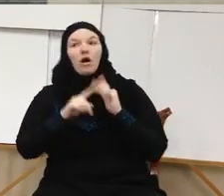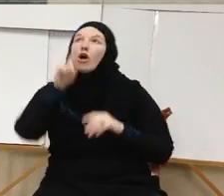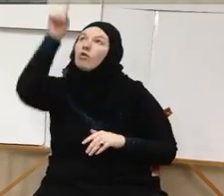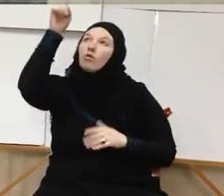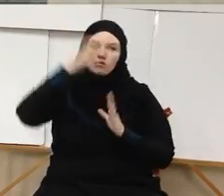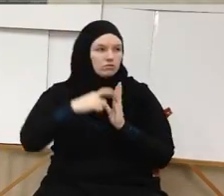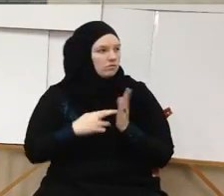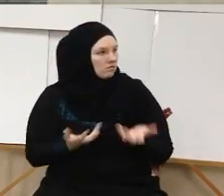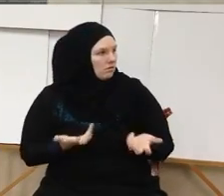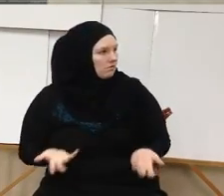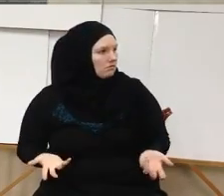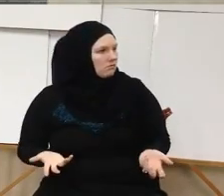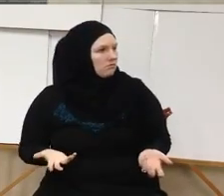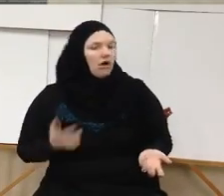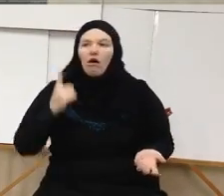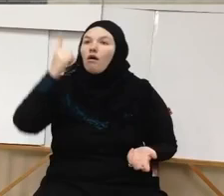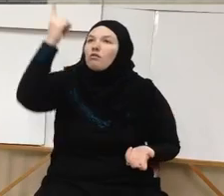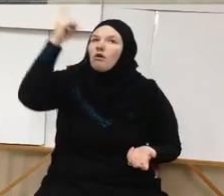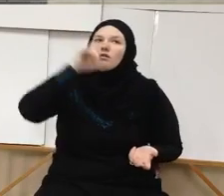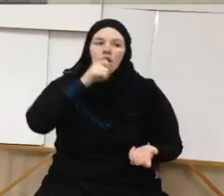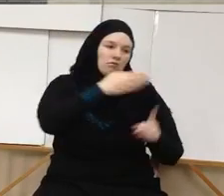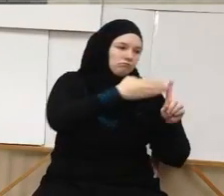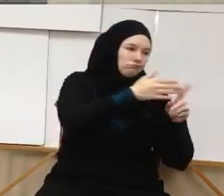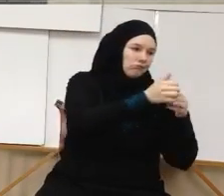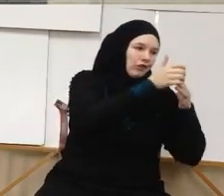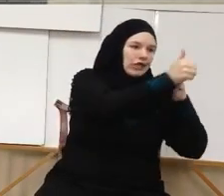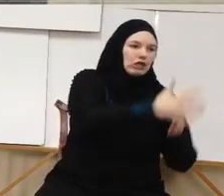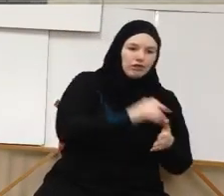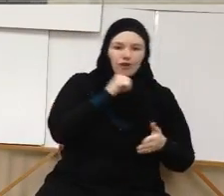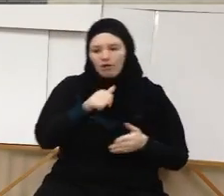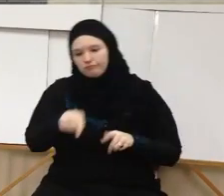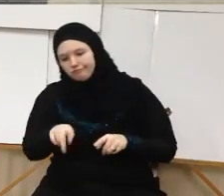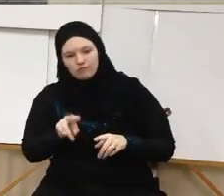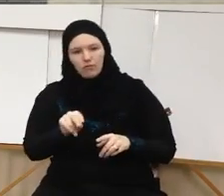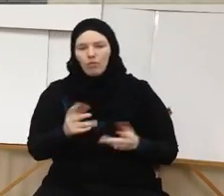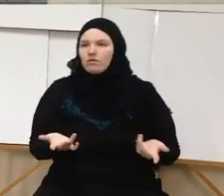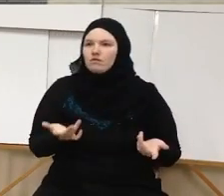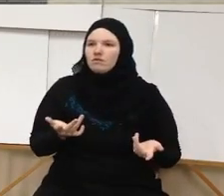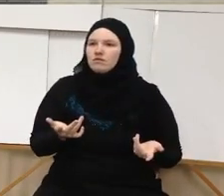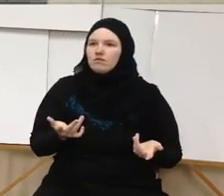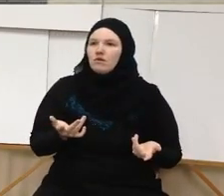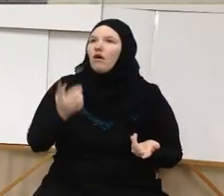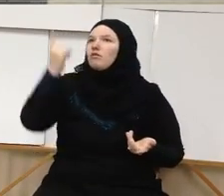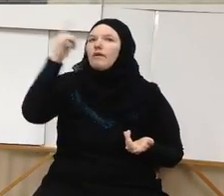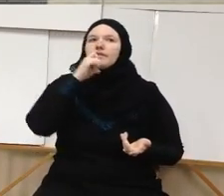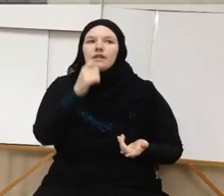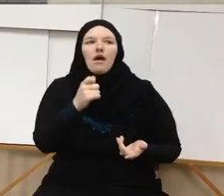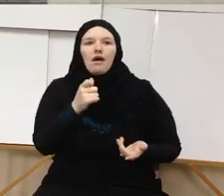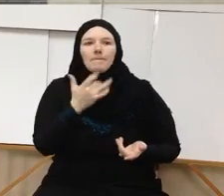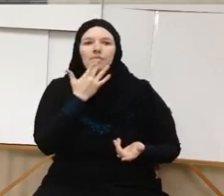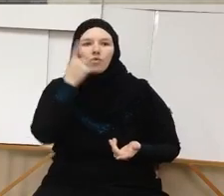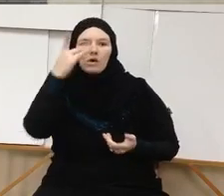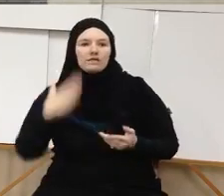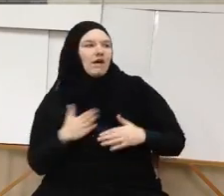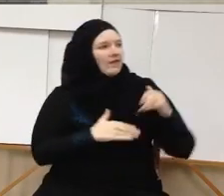rules. Allah doesn't favor anybody. Allah does not have biases. Allah